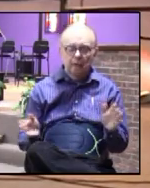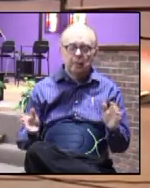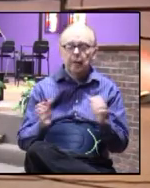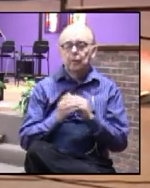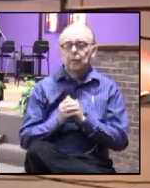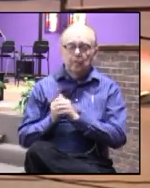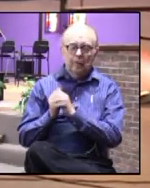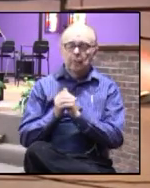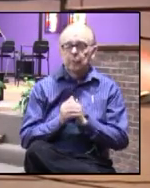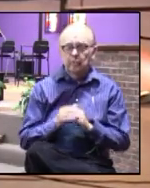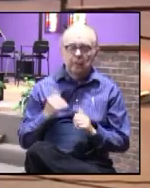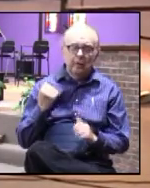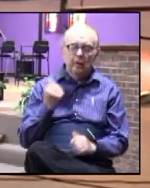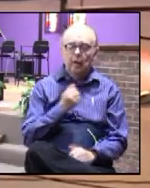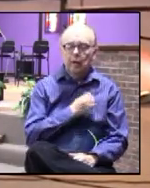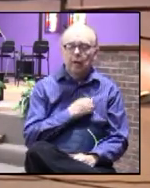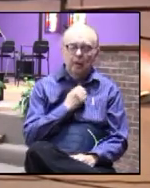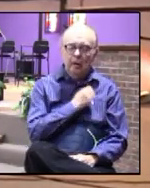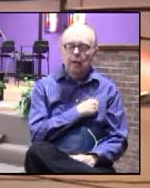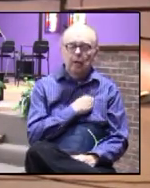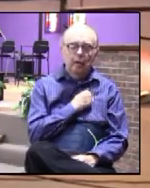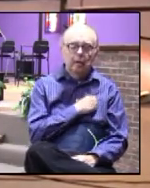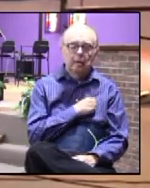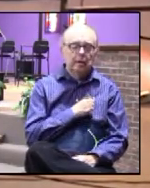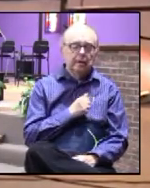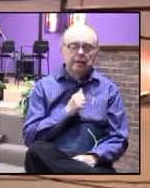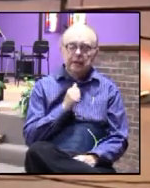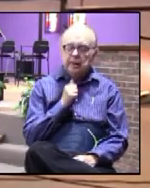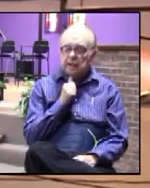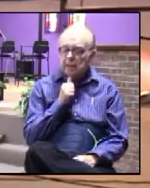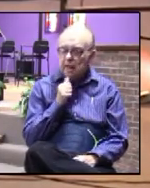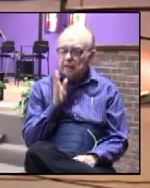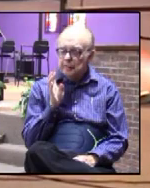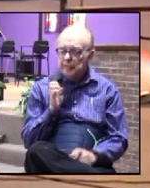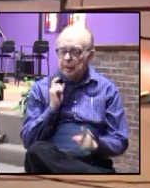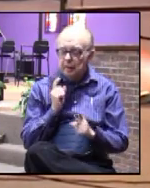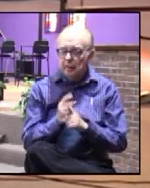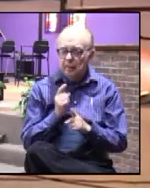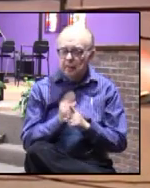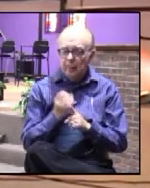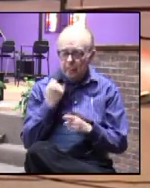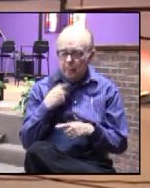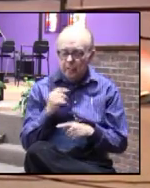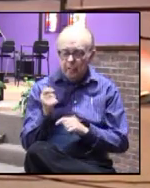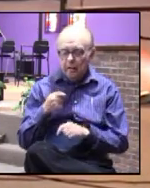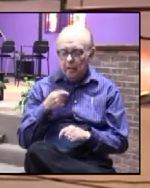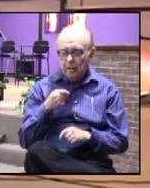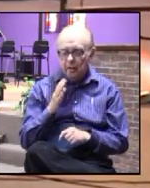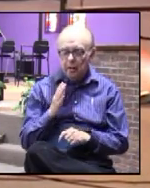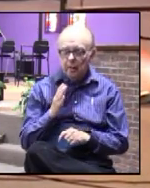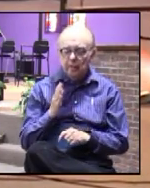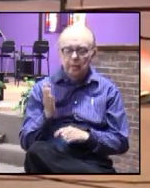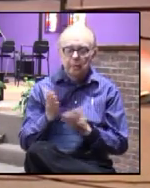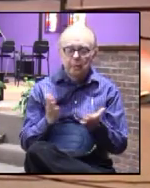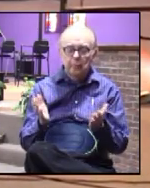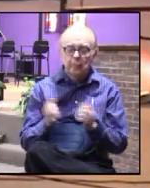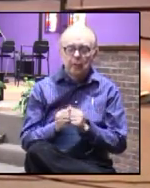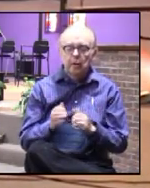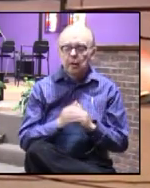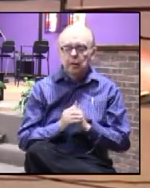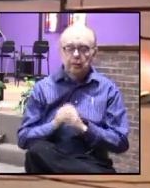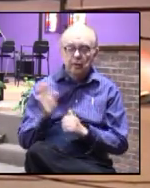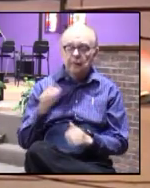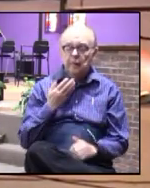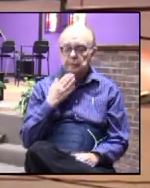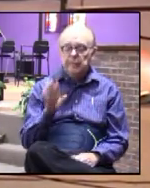worship, our attitude won't be right. If you're trying to serve God without worship, you got a bad